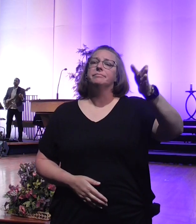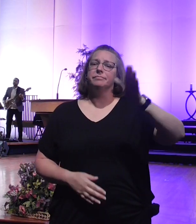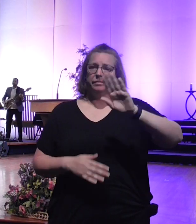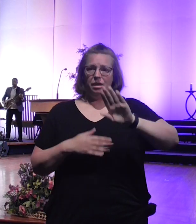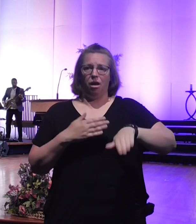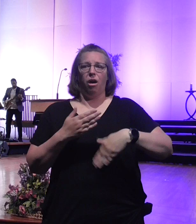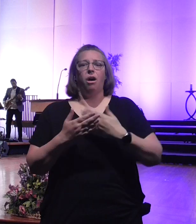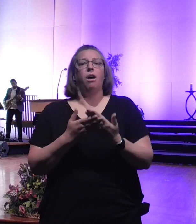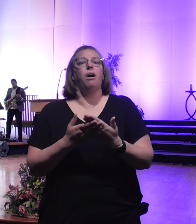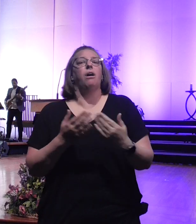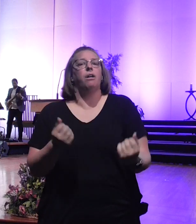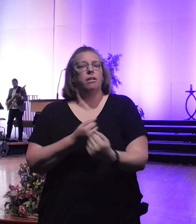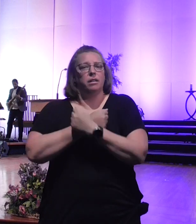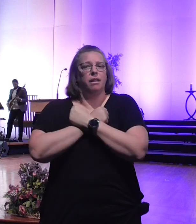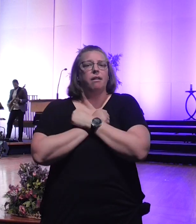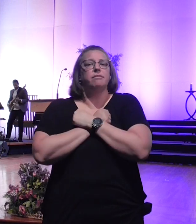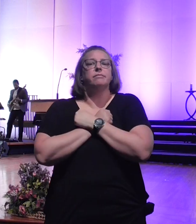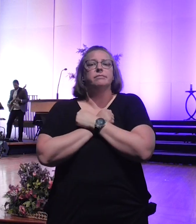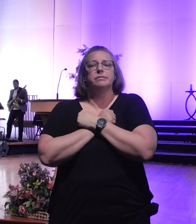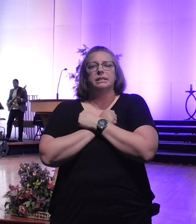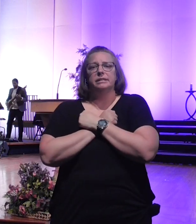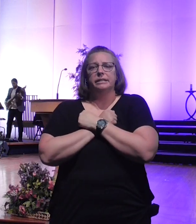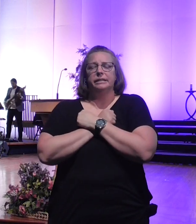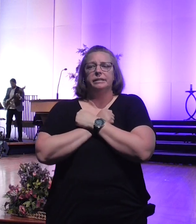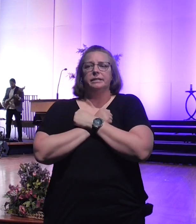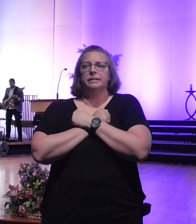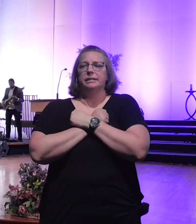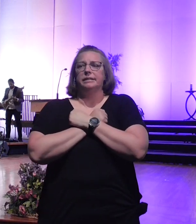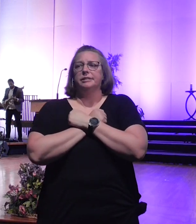all the love,